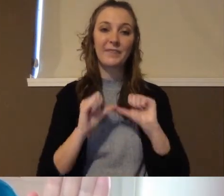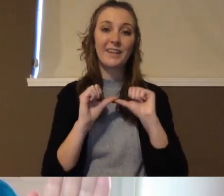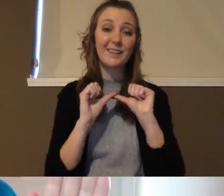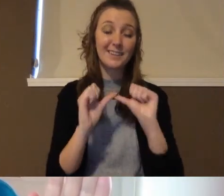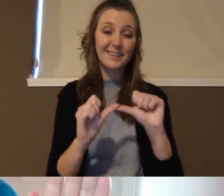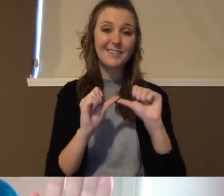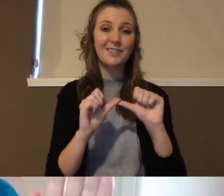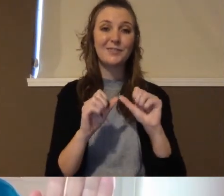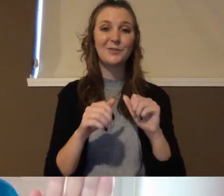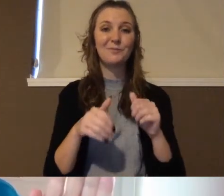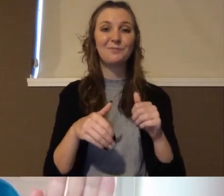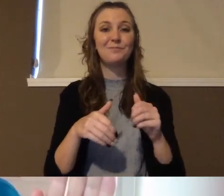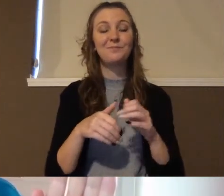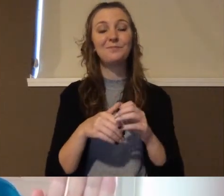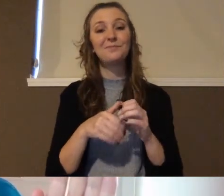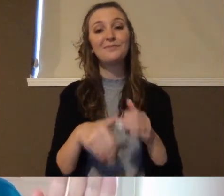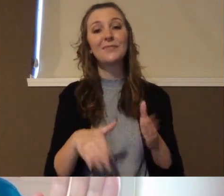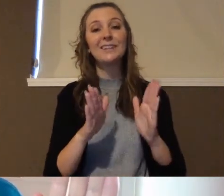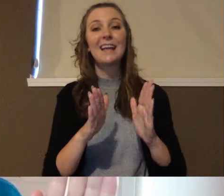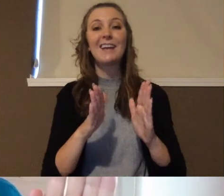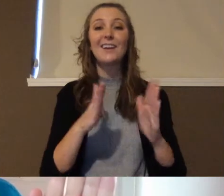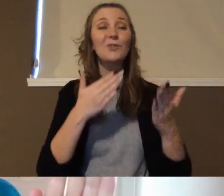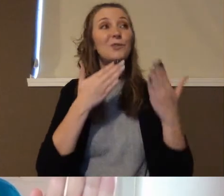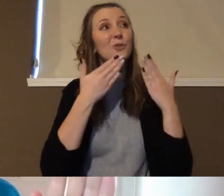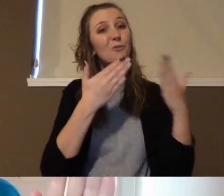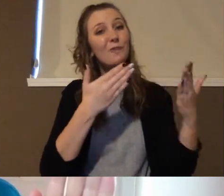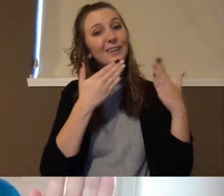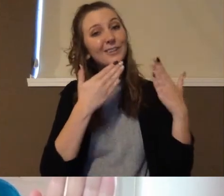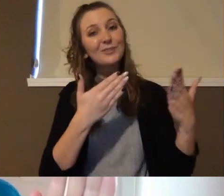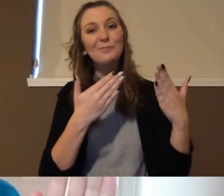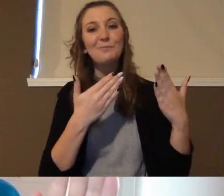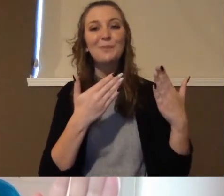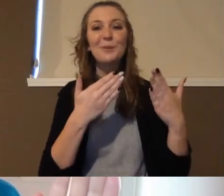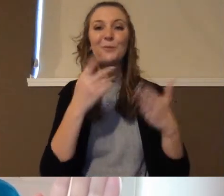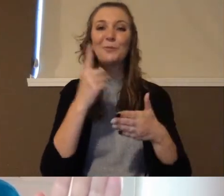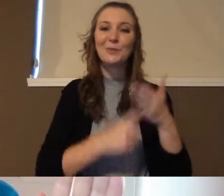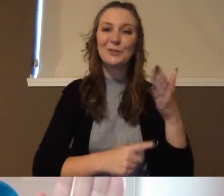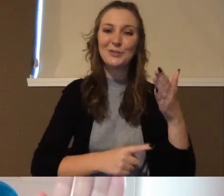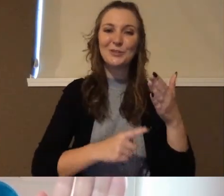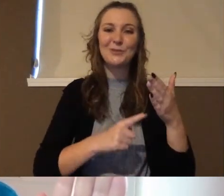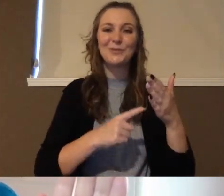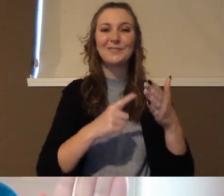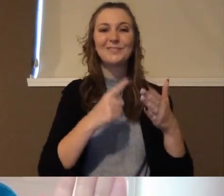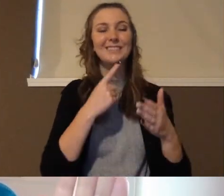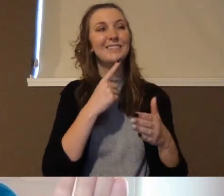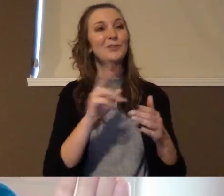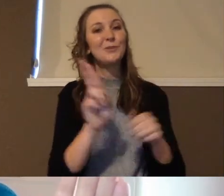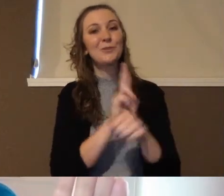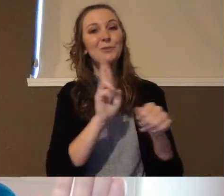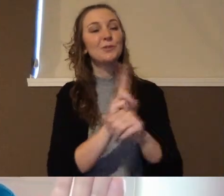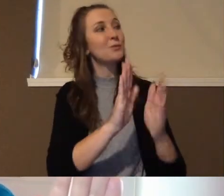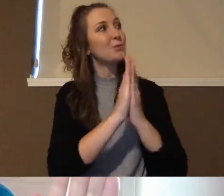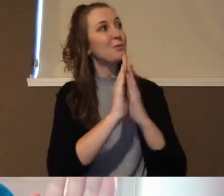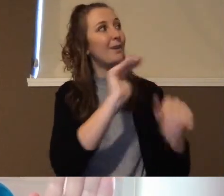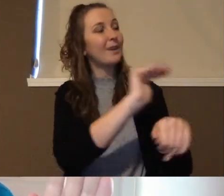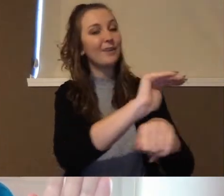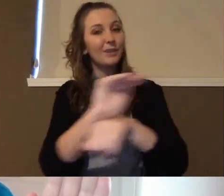Continue to let gratitude be the pillow upon which you kneel to say your nightly